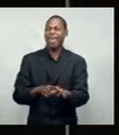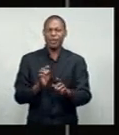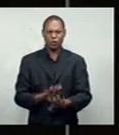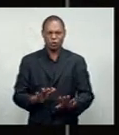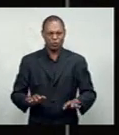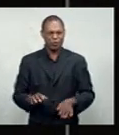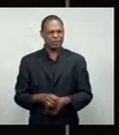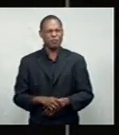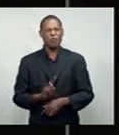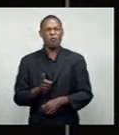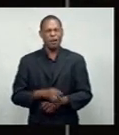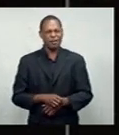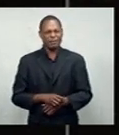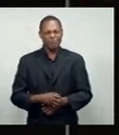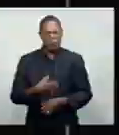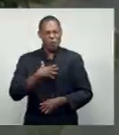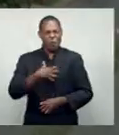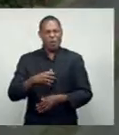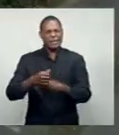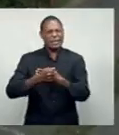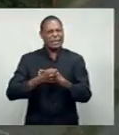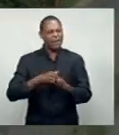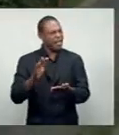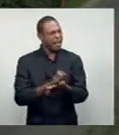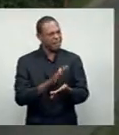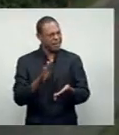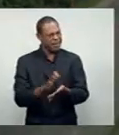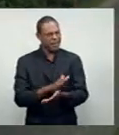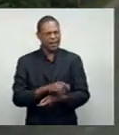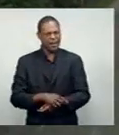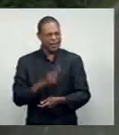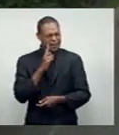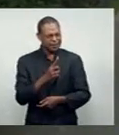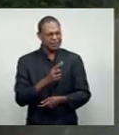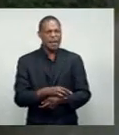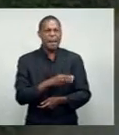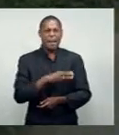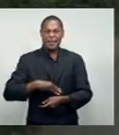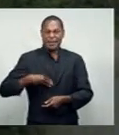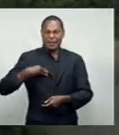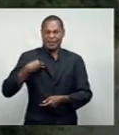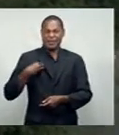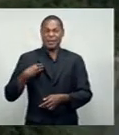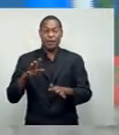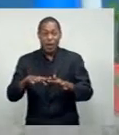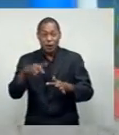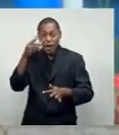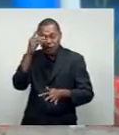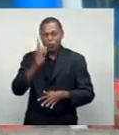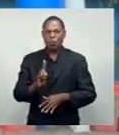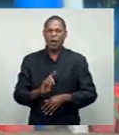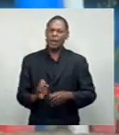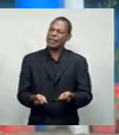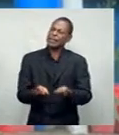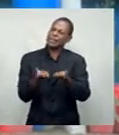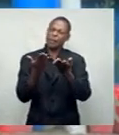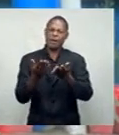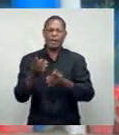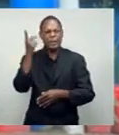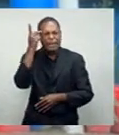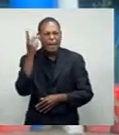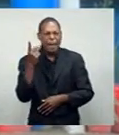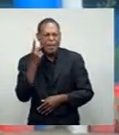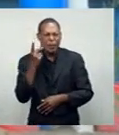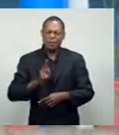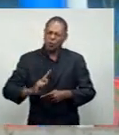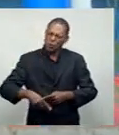them happy and safe. This was highlighted by Minister for Education Ruzi Akbar, who says sacrifices by the parents are endless. Akbar